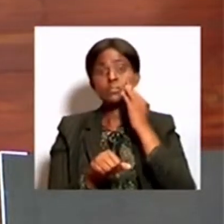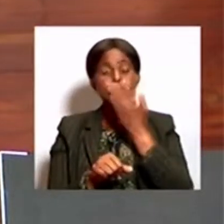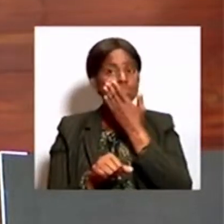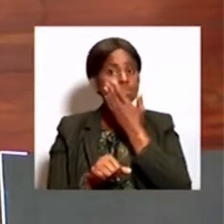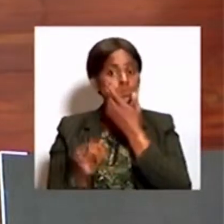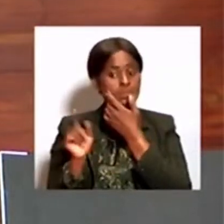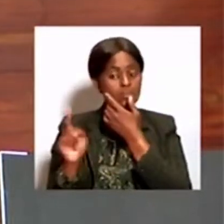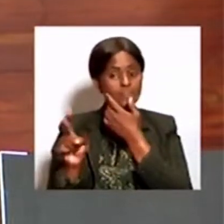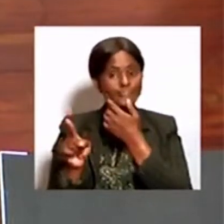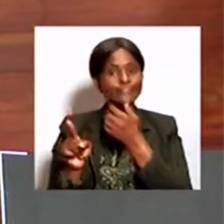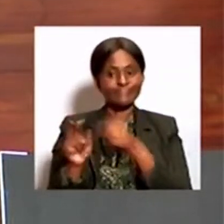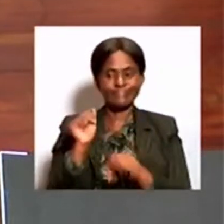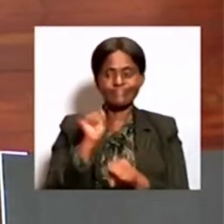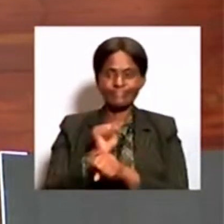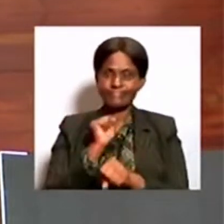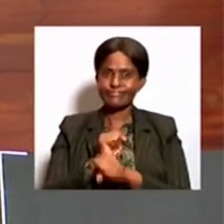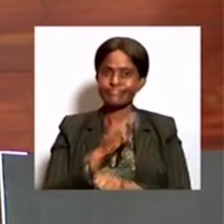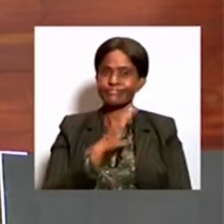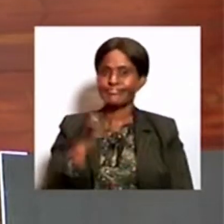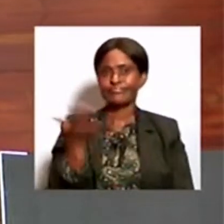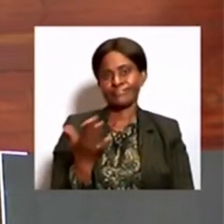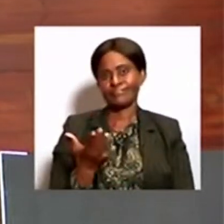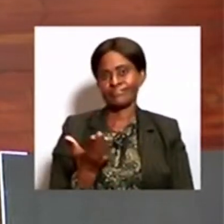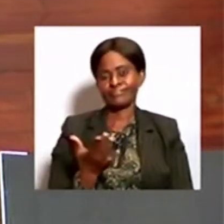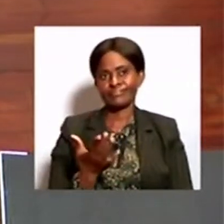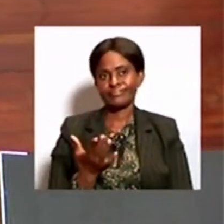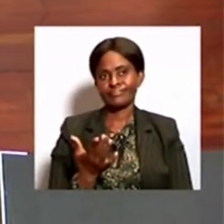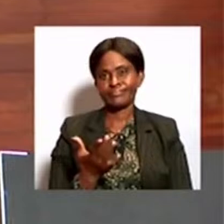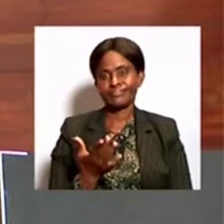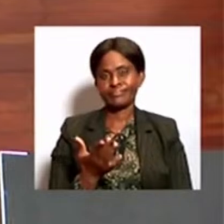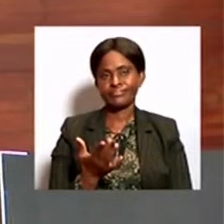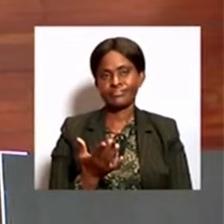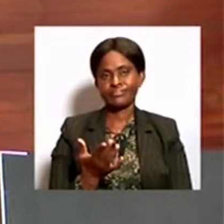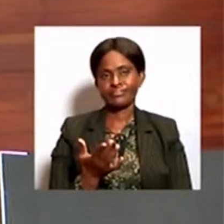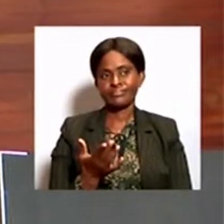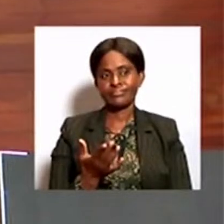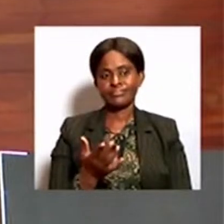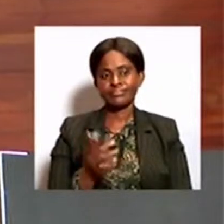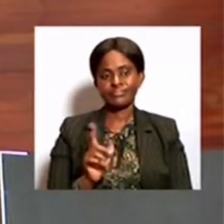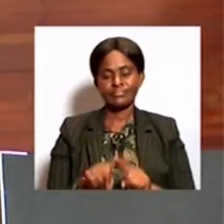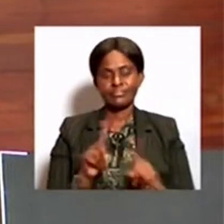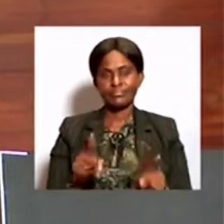that's when it was not running. But in November,